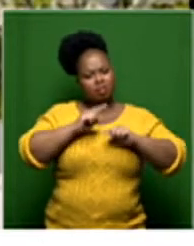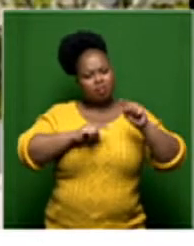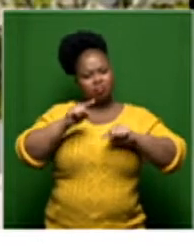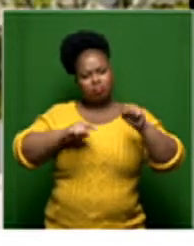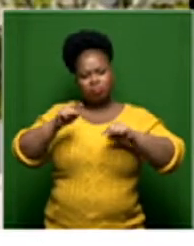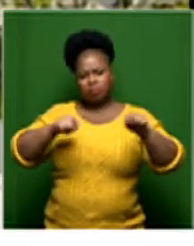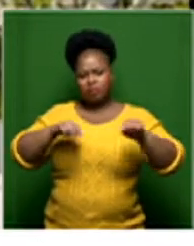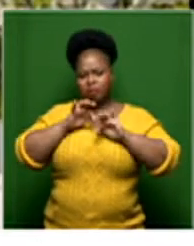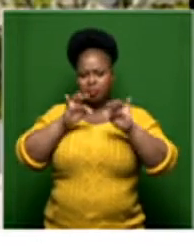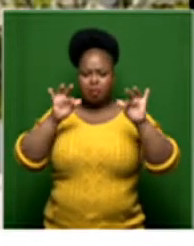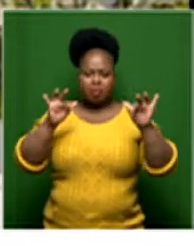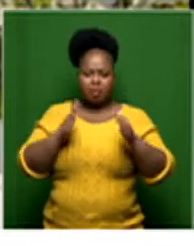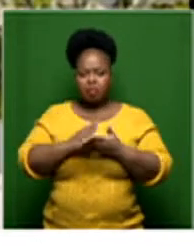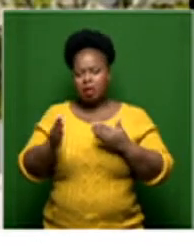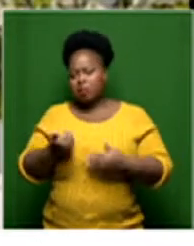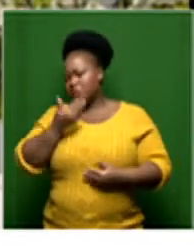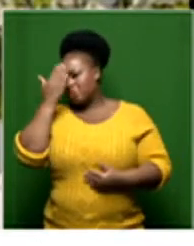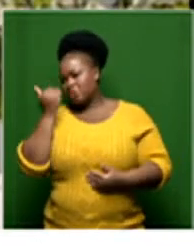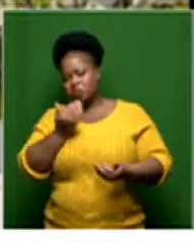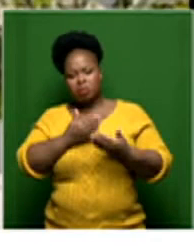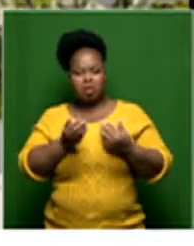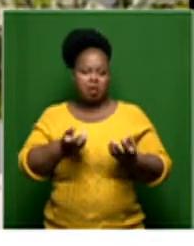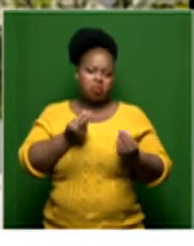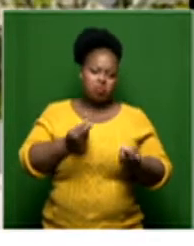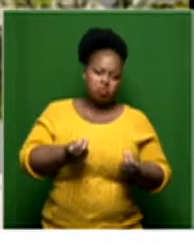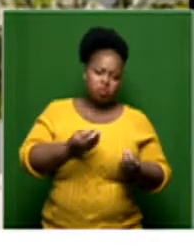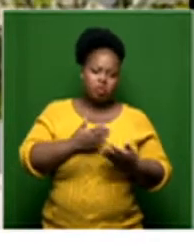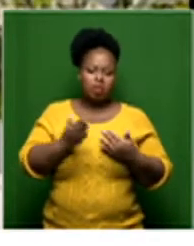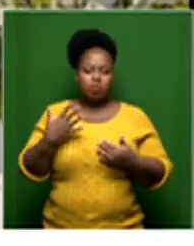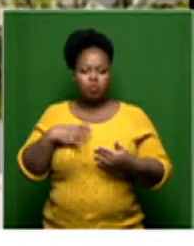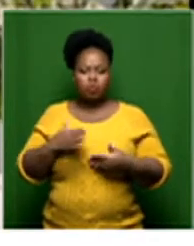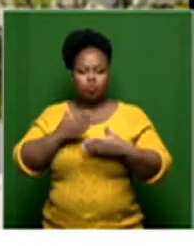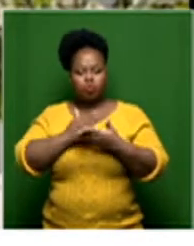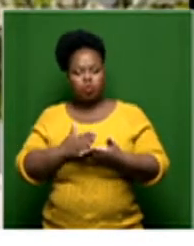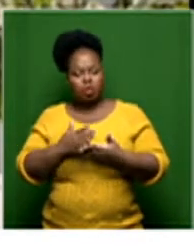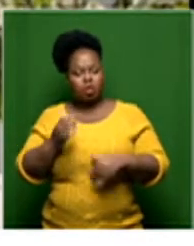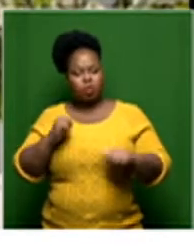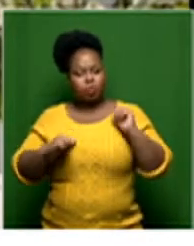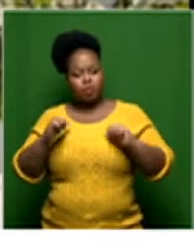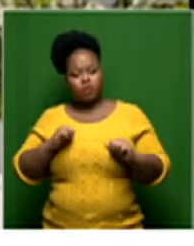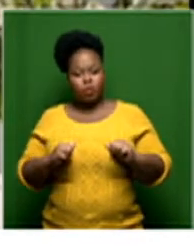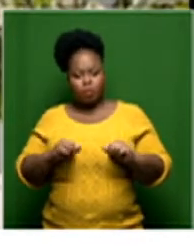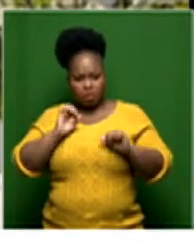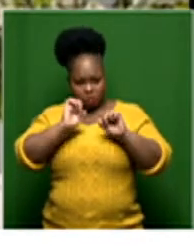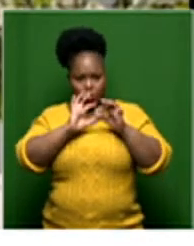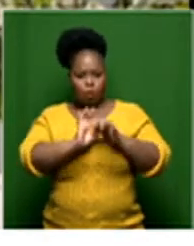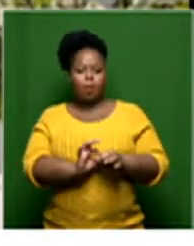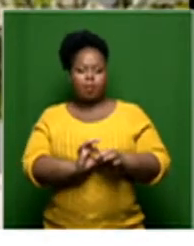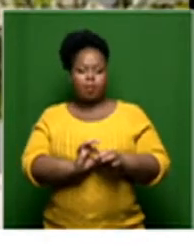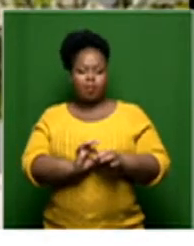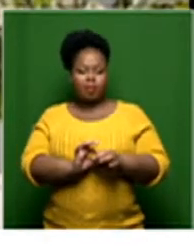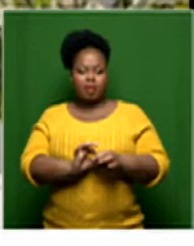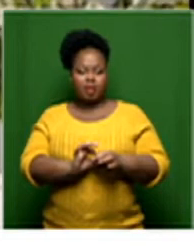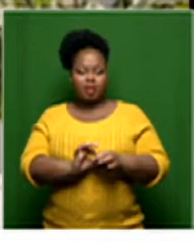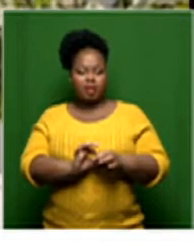guests, across. Some were known, some were unknown, some they wanted to share, to perform at their home. They